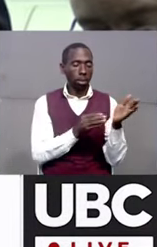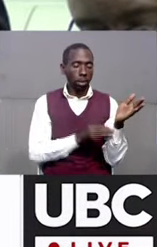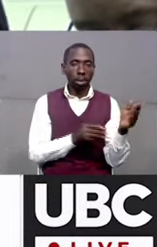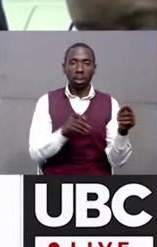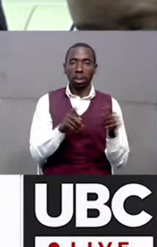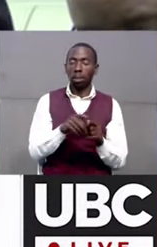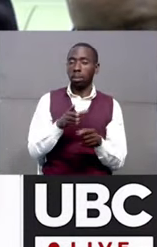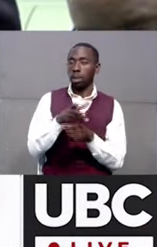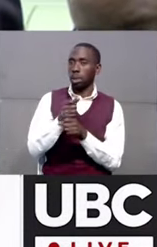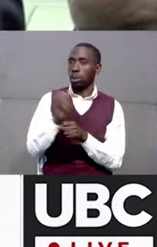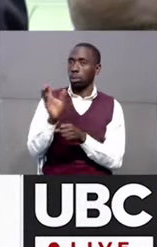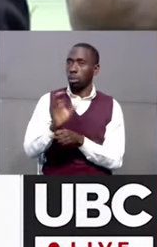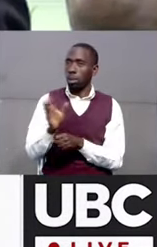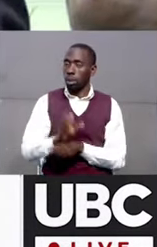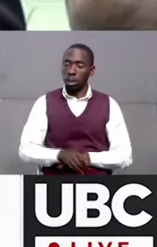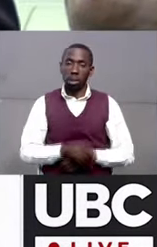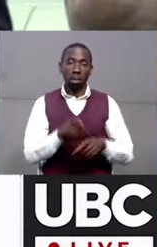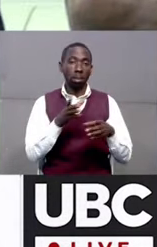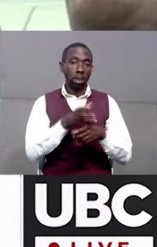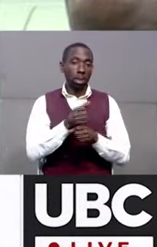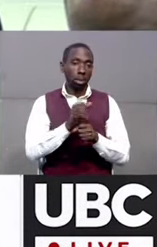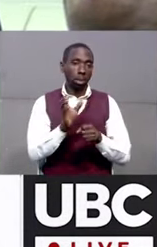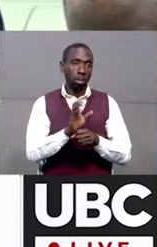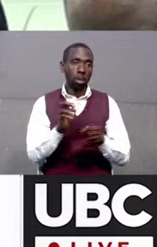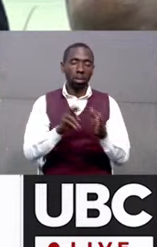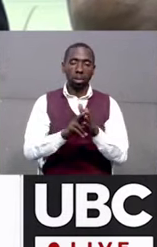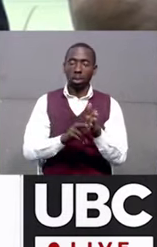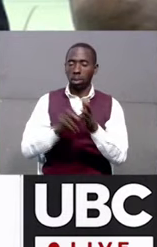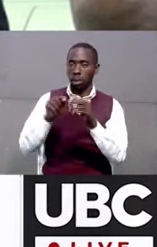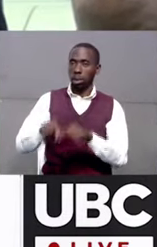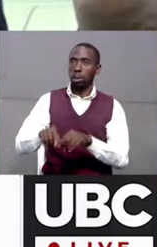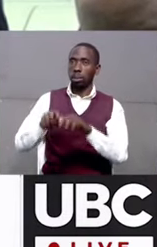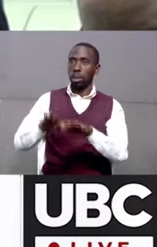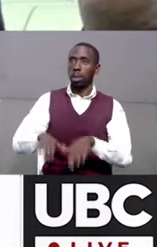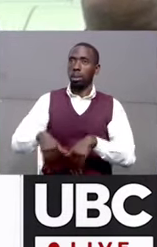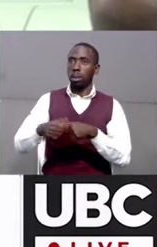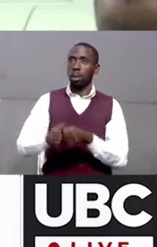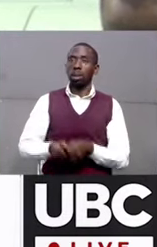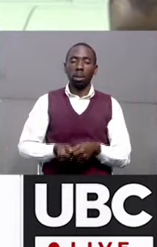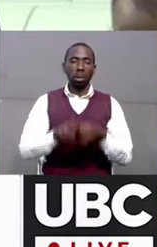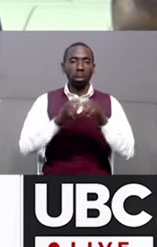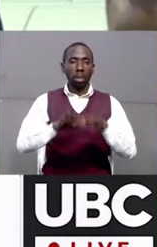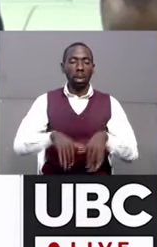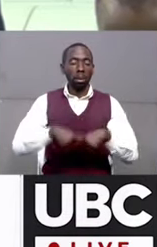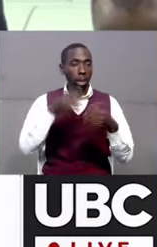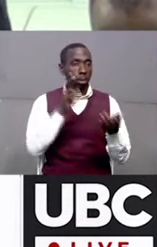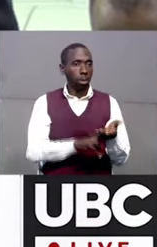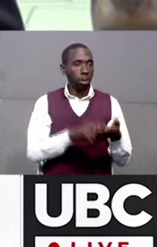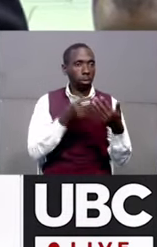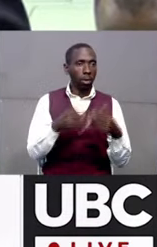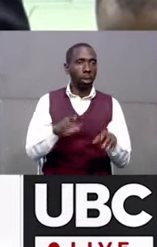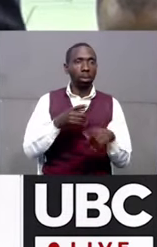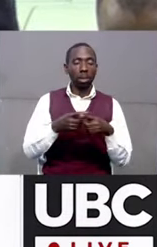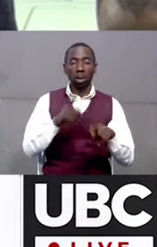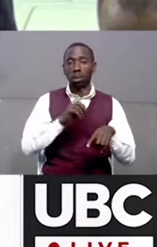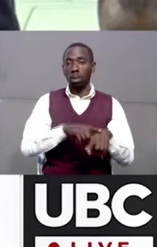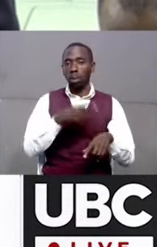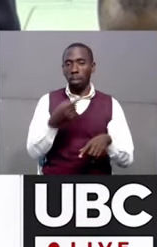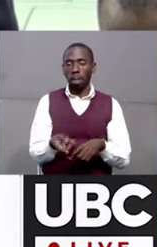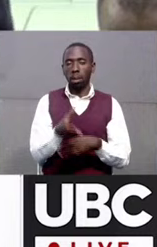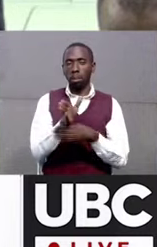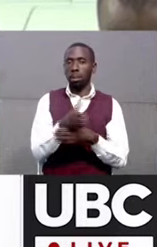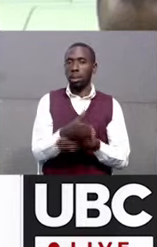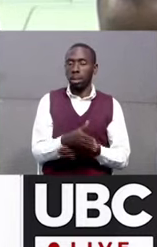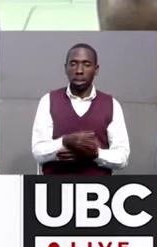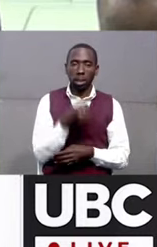committee. Budget committee reported to this house, and the house approved. So when the minister alludes to the issue that